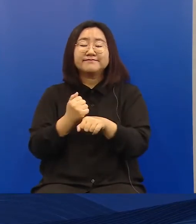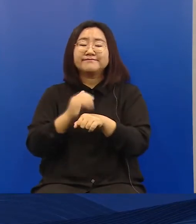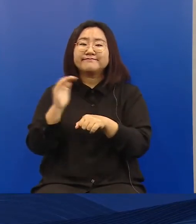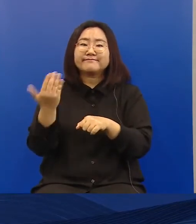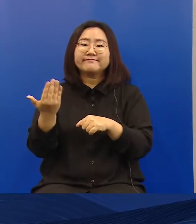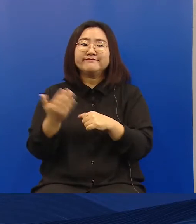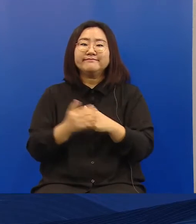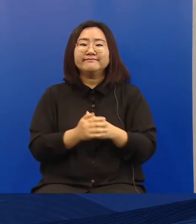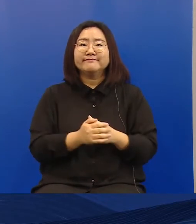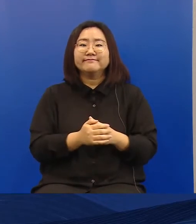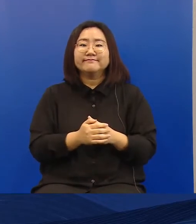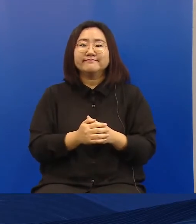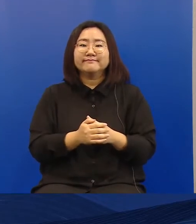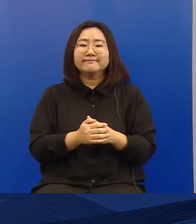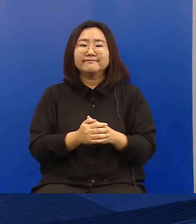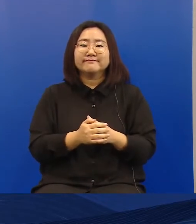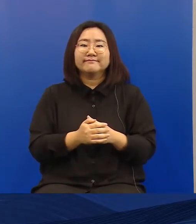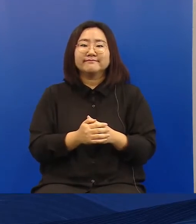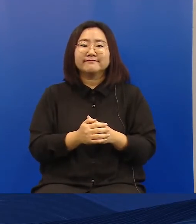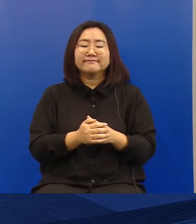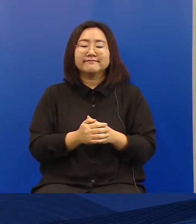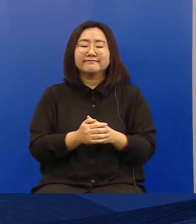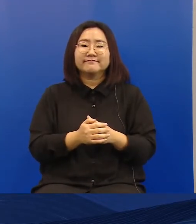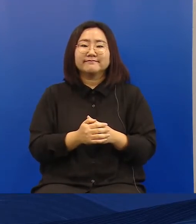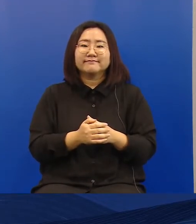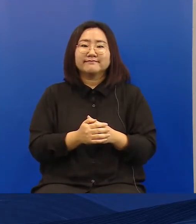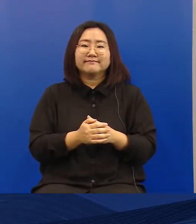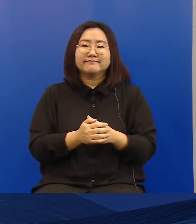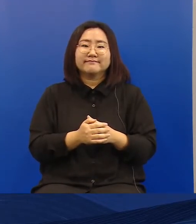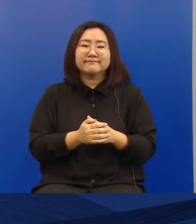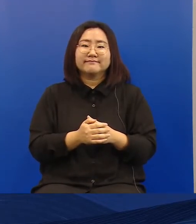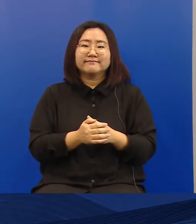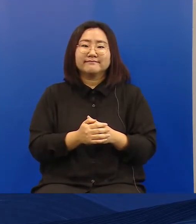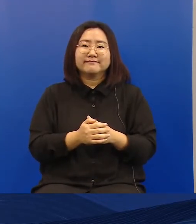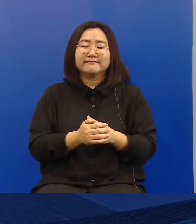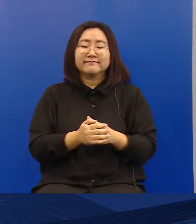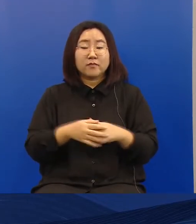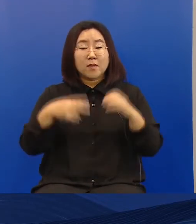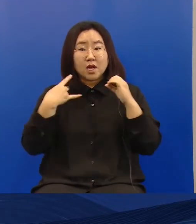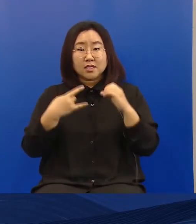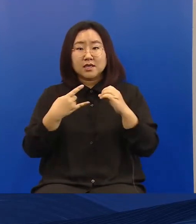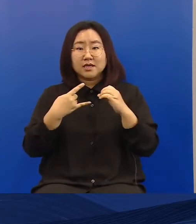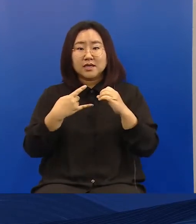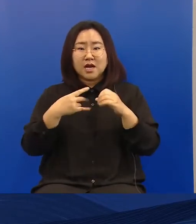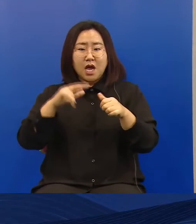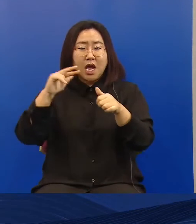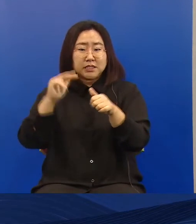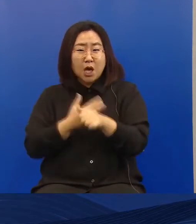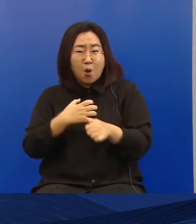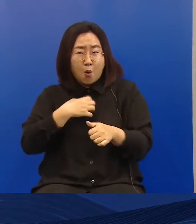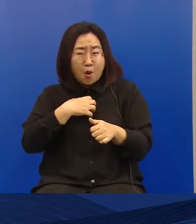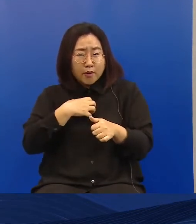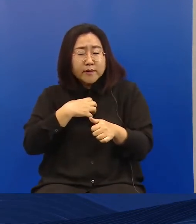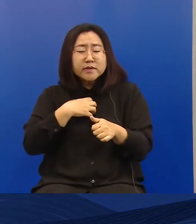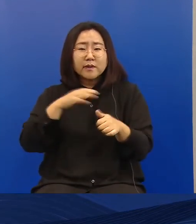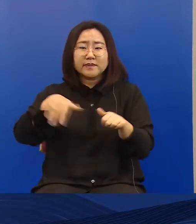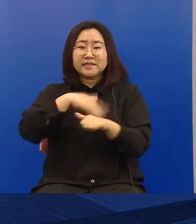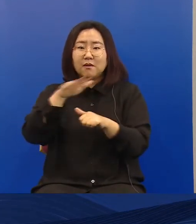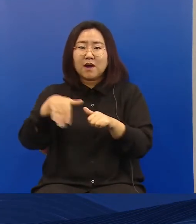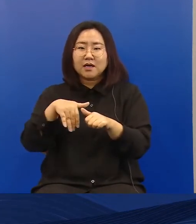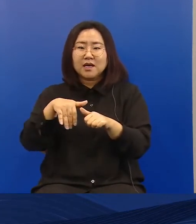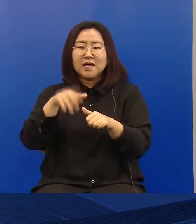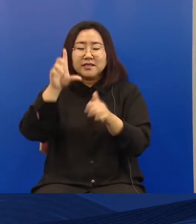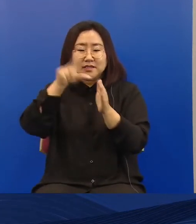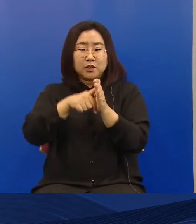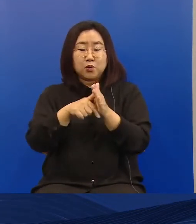has been based on providing interpreters during natural or human-created disasters, things like floods,